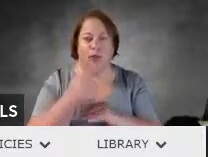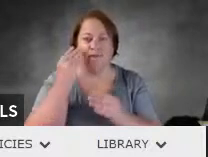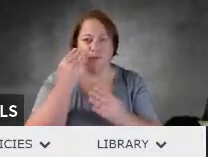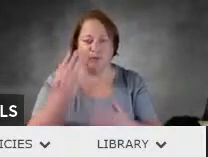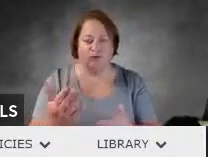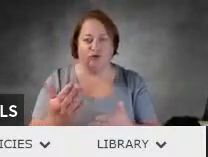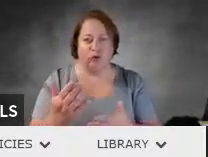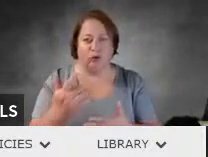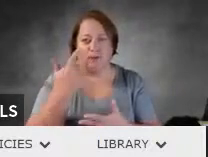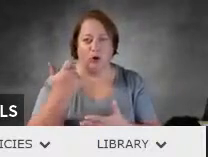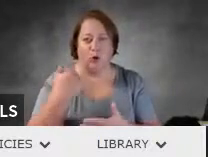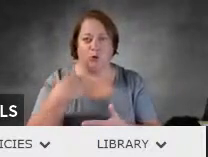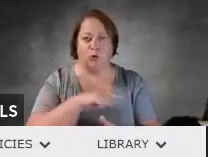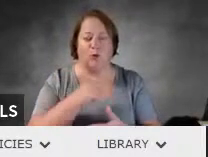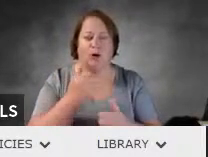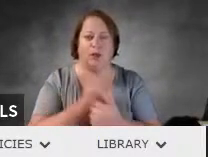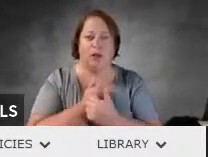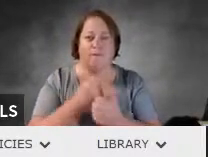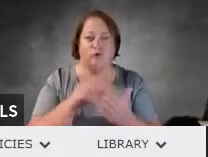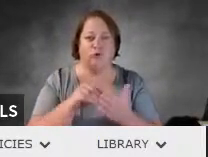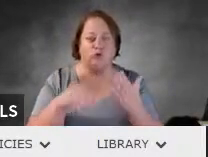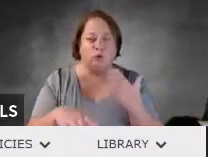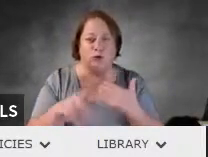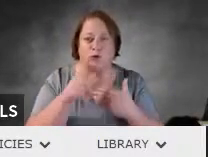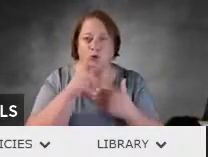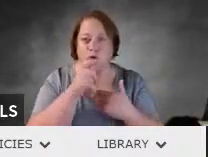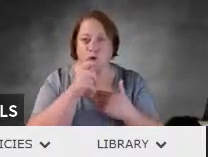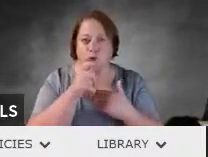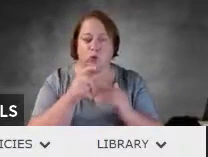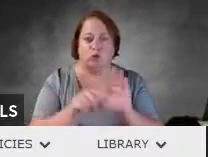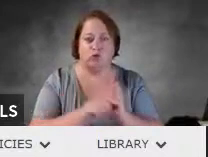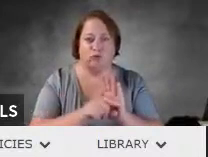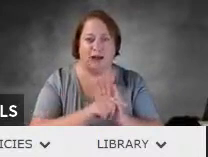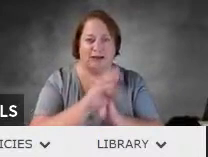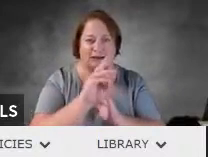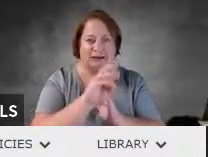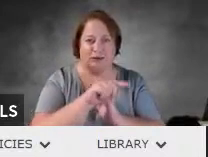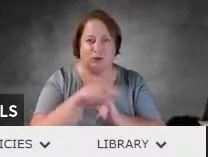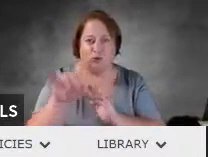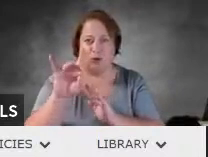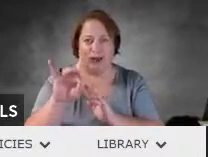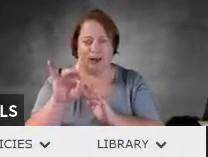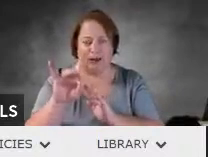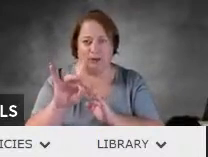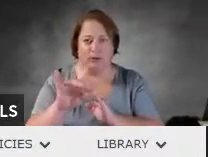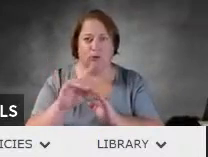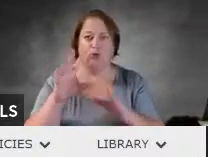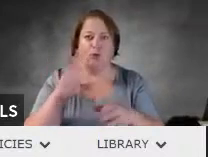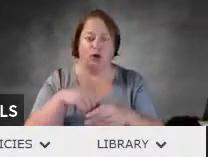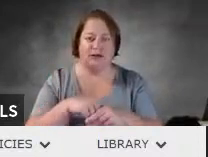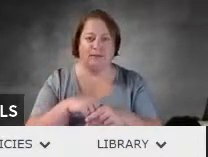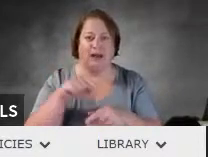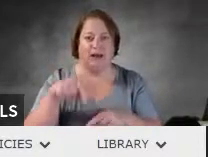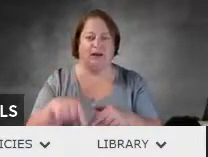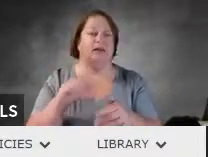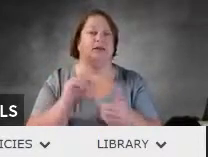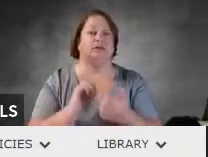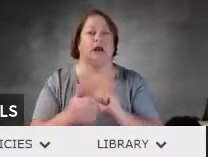out, because we would love for students who are grades 6 through 8 to participate in this